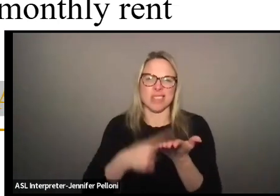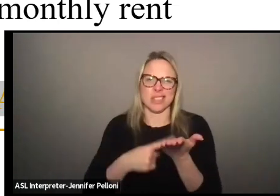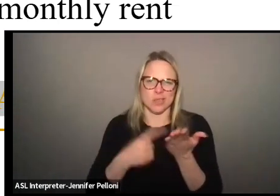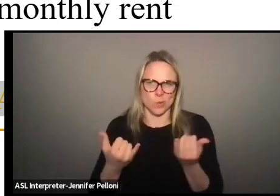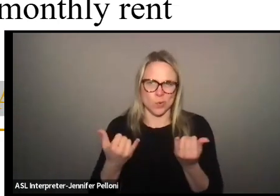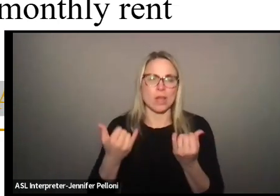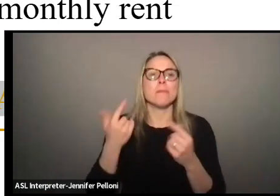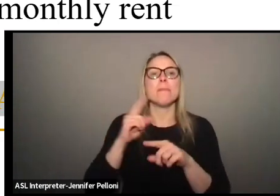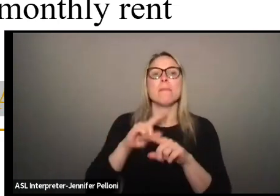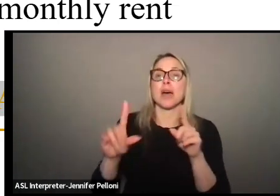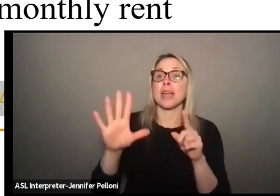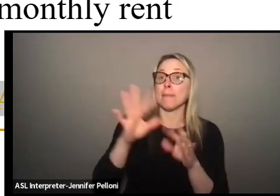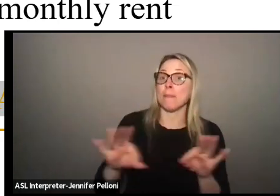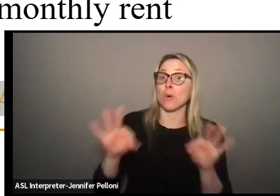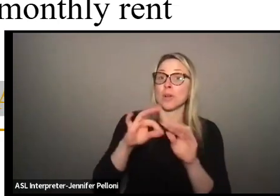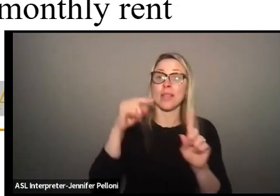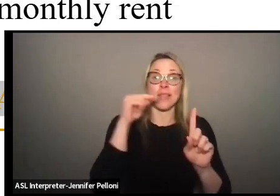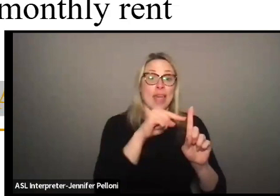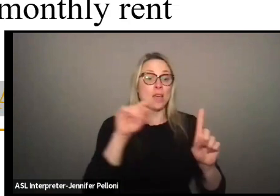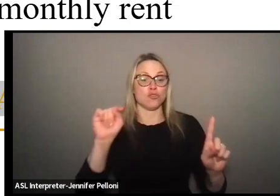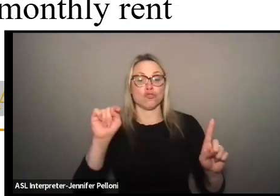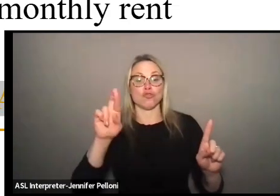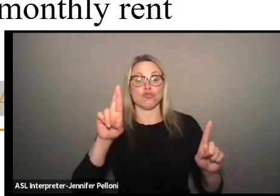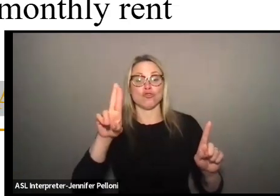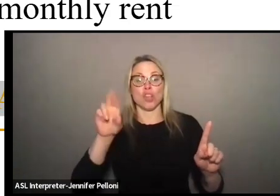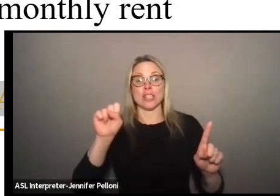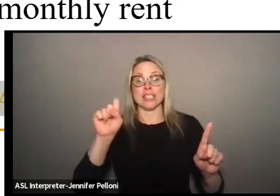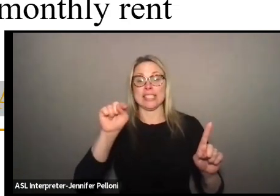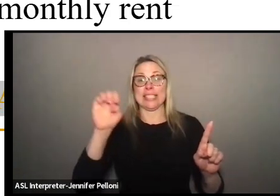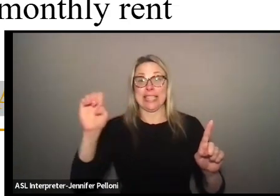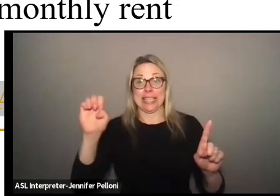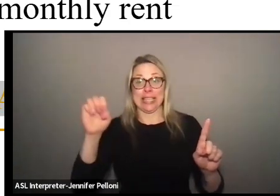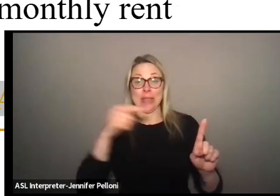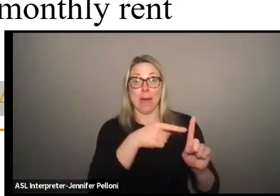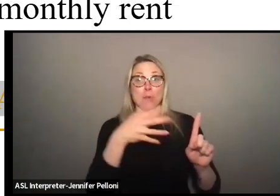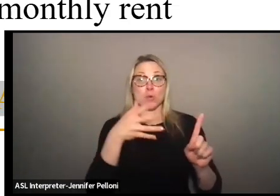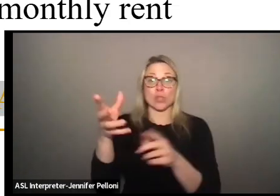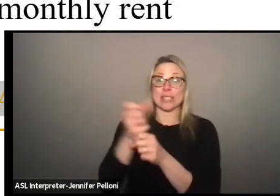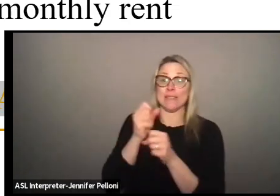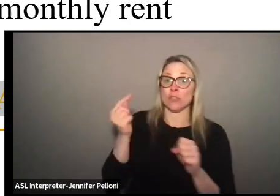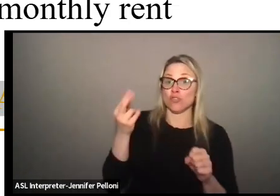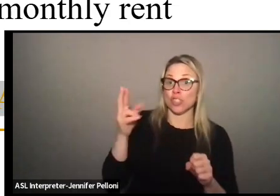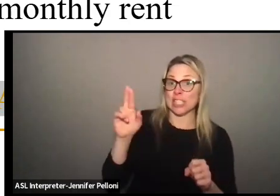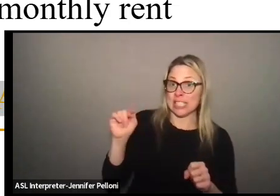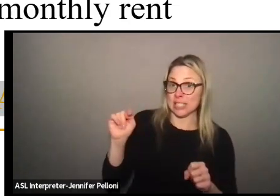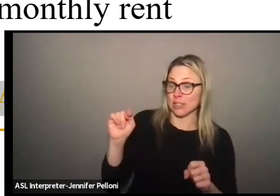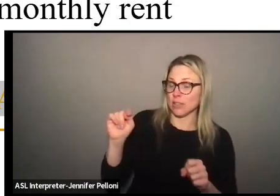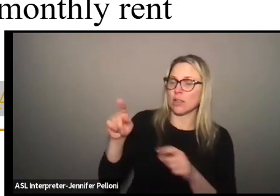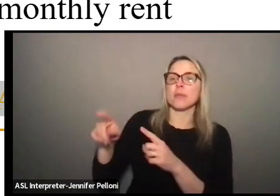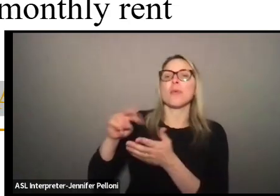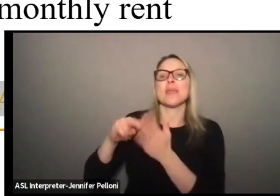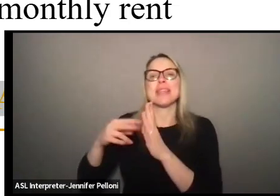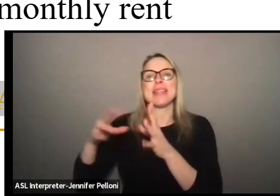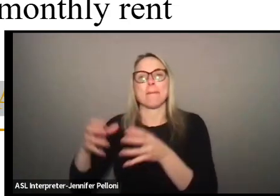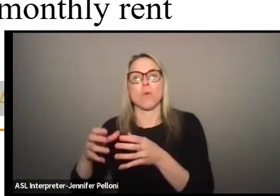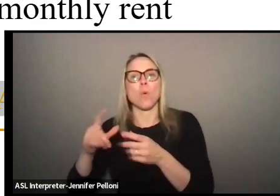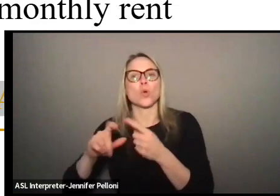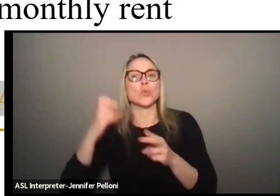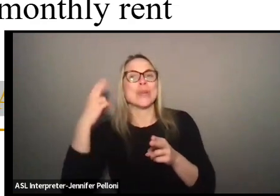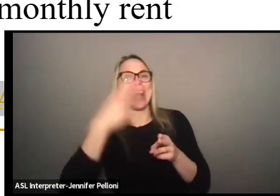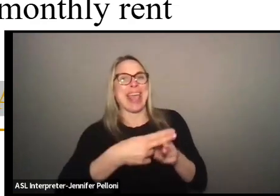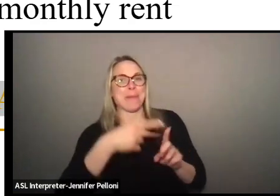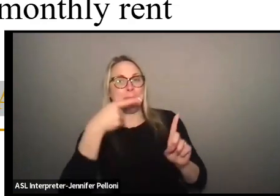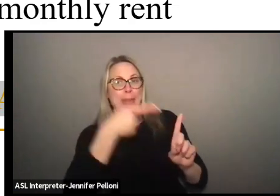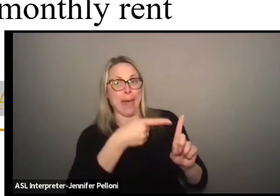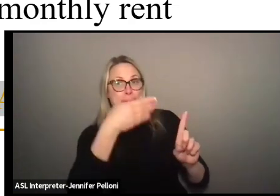the trustee, whoever that trustee is, whether it's within a pool or you name someone as a trustee,